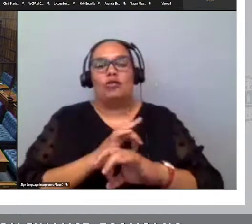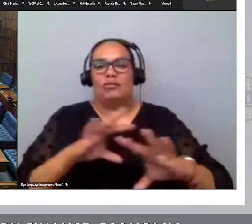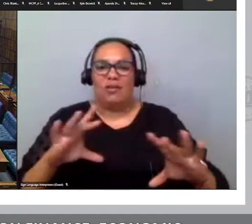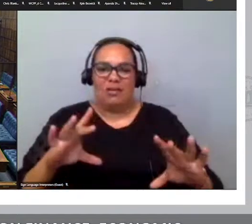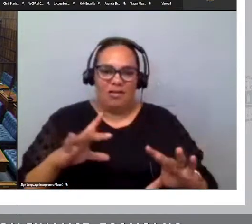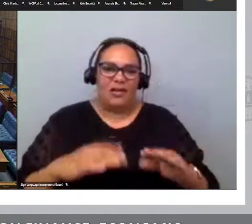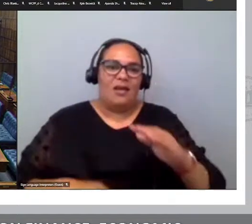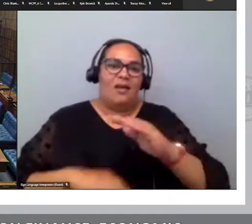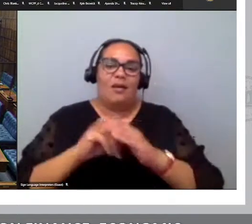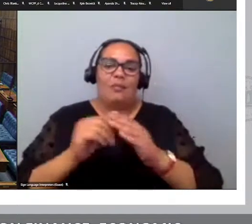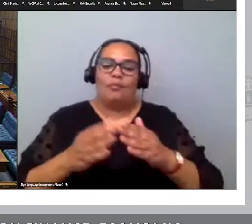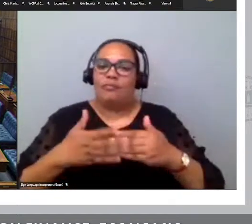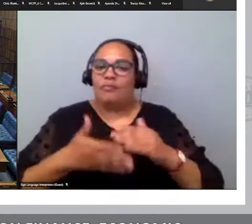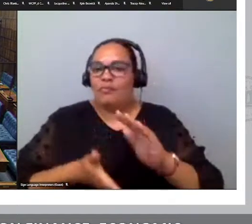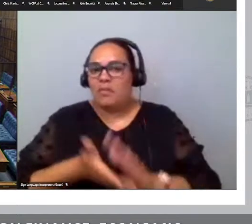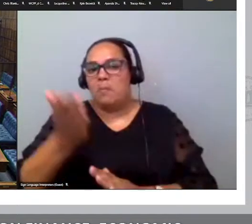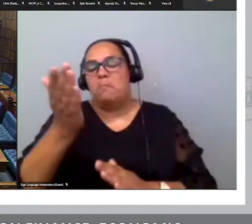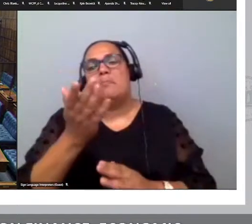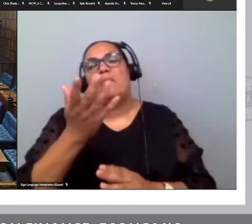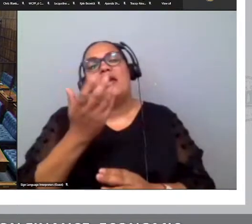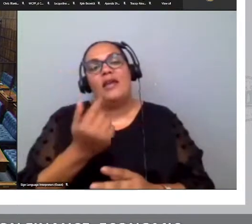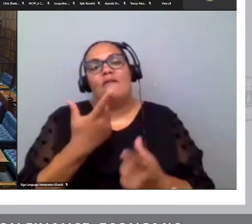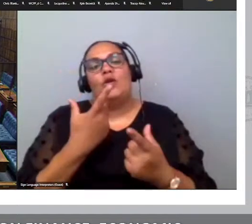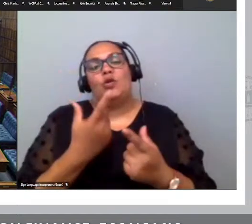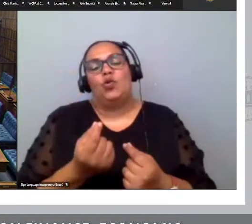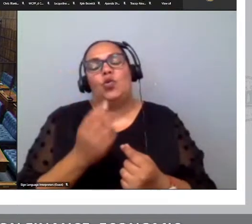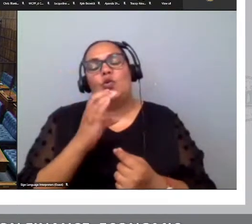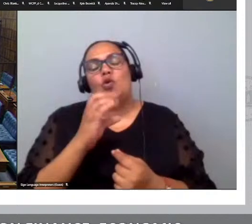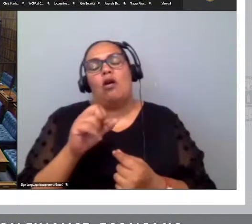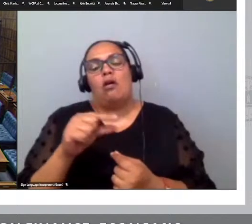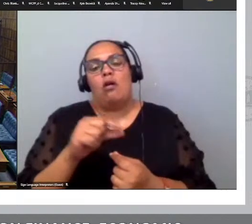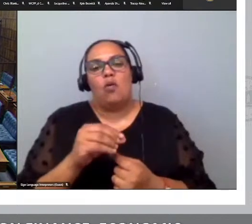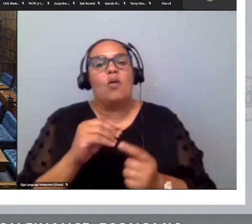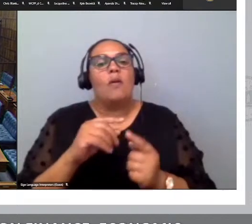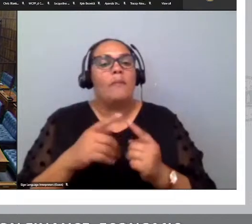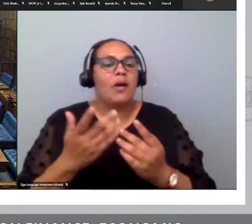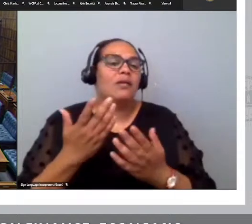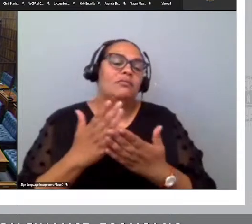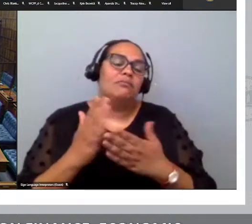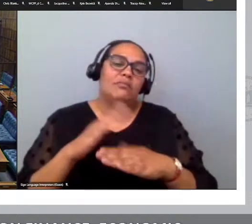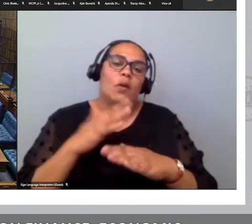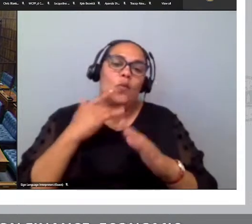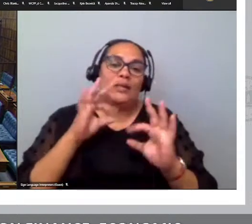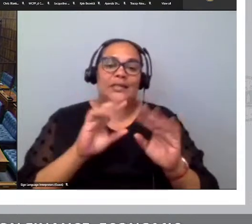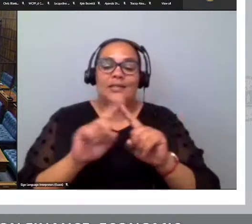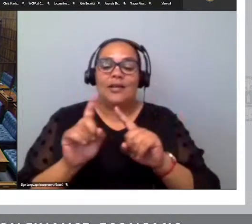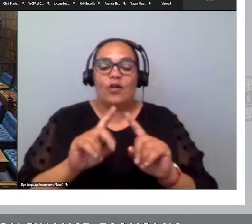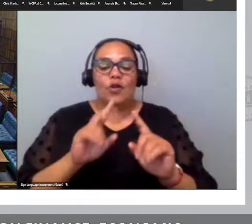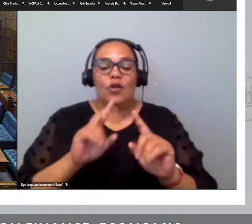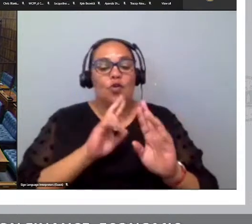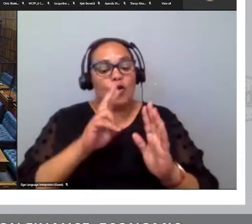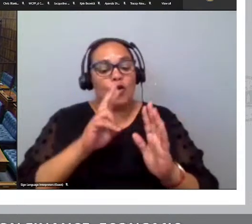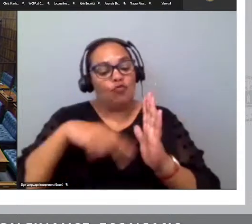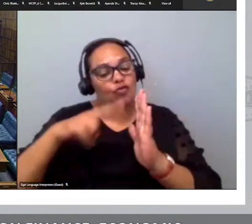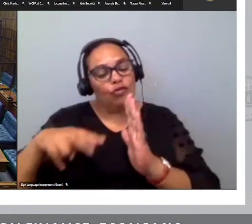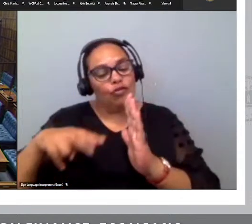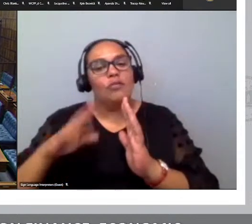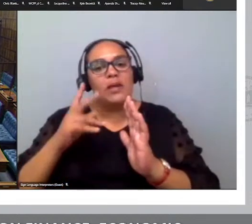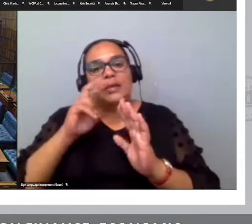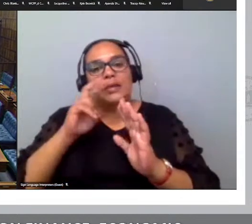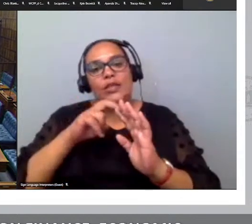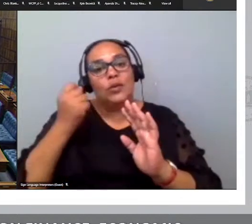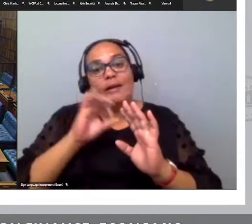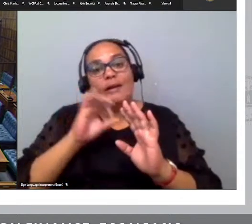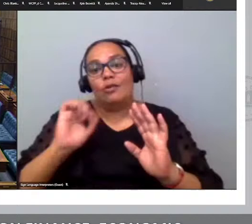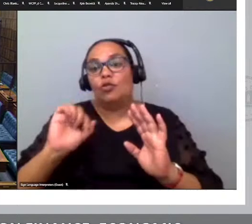until the vessel then eventually departs if it does do cargo so I think sometimes when we reading these different reports we need need to just understand the